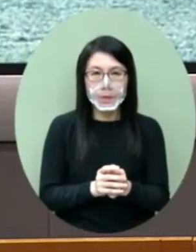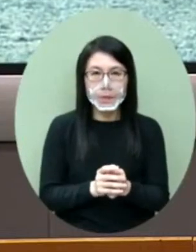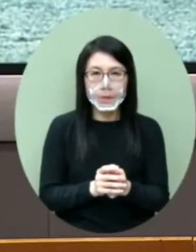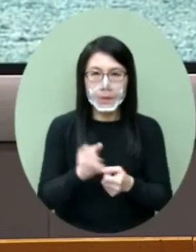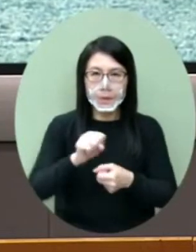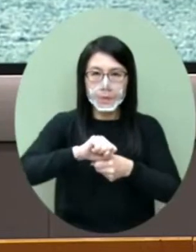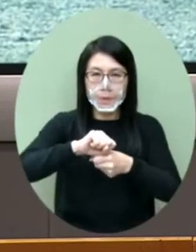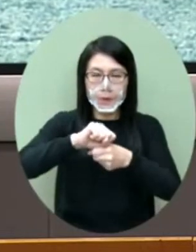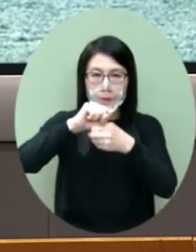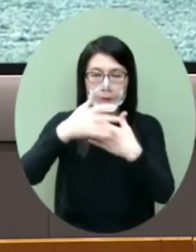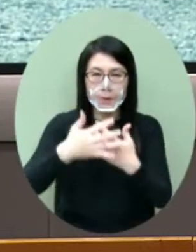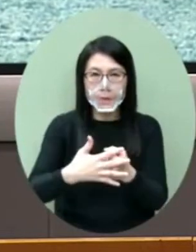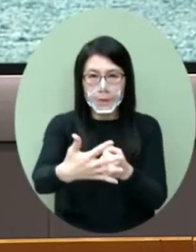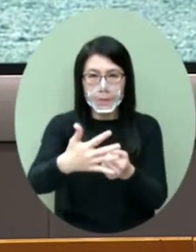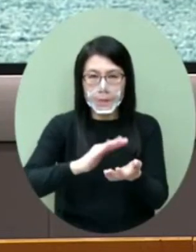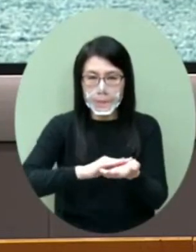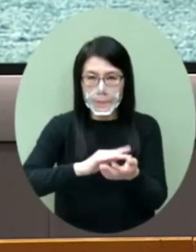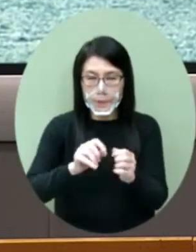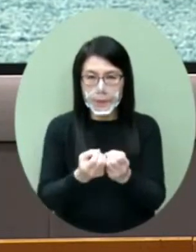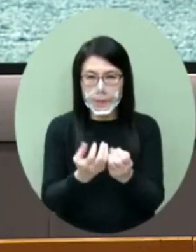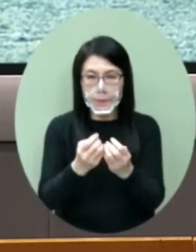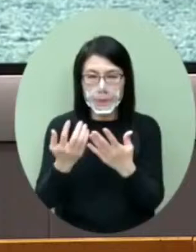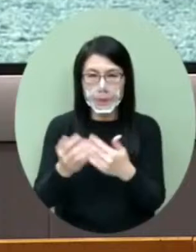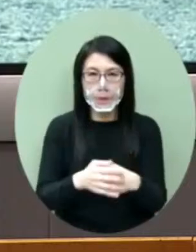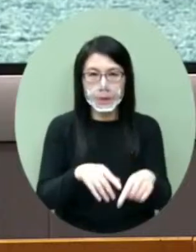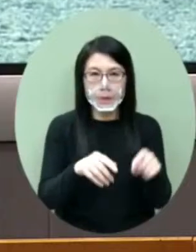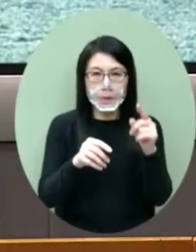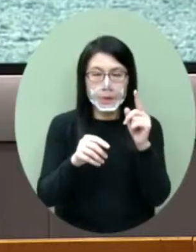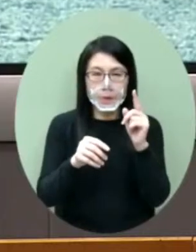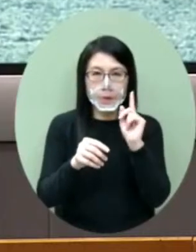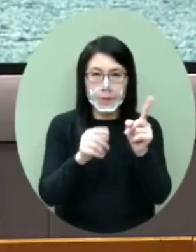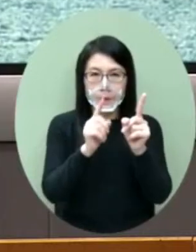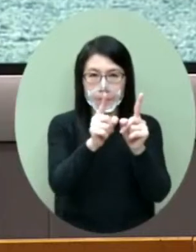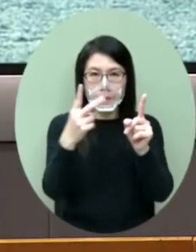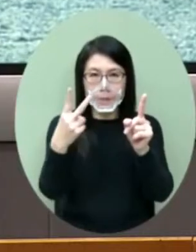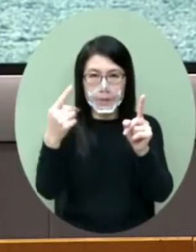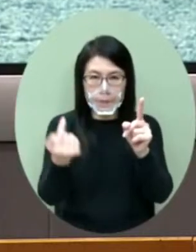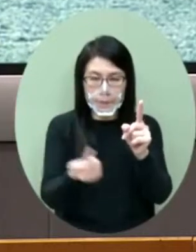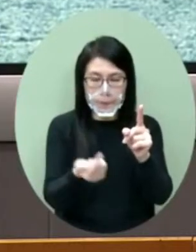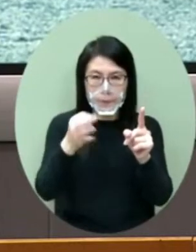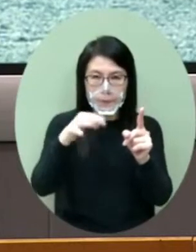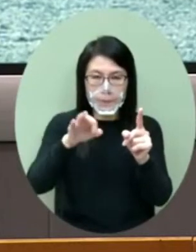7,658 cases. In the fifth wave,